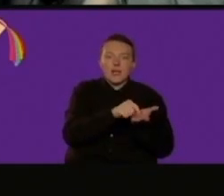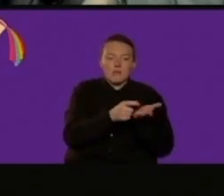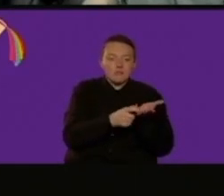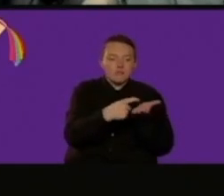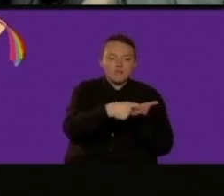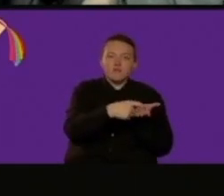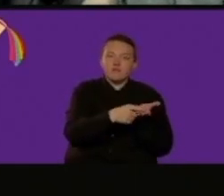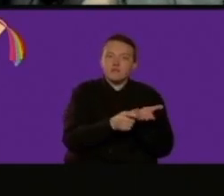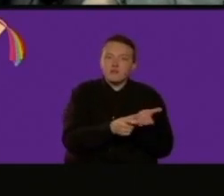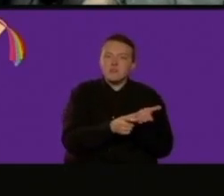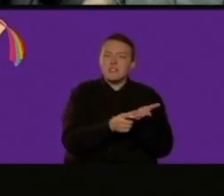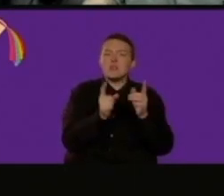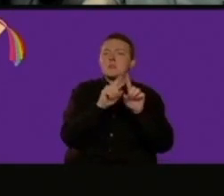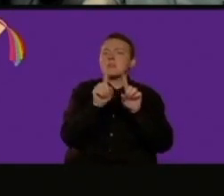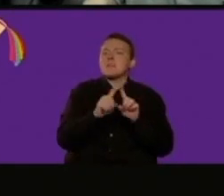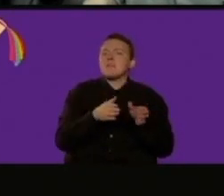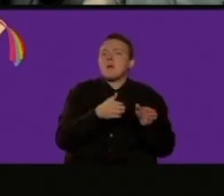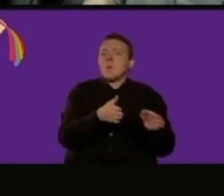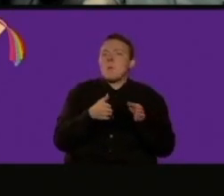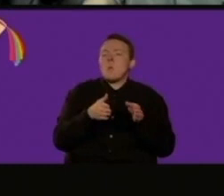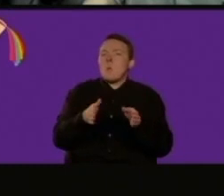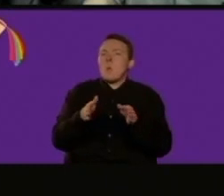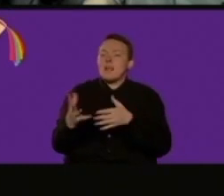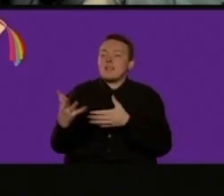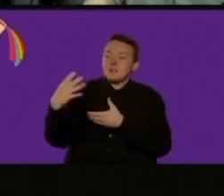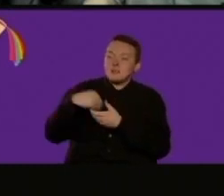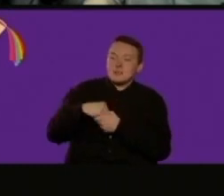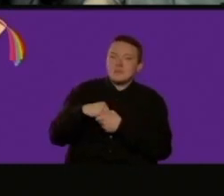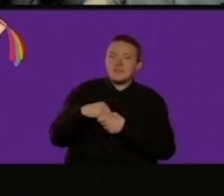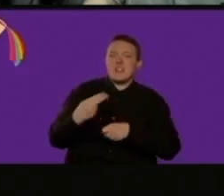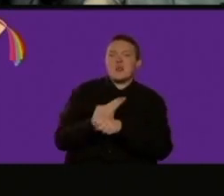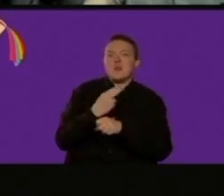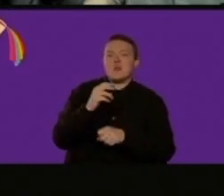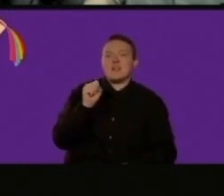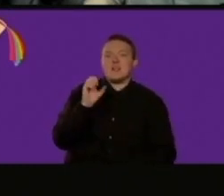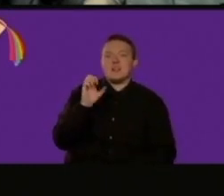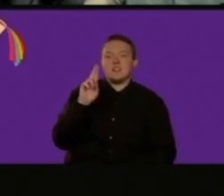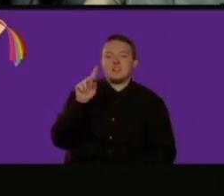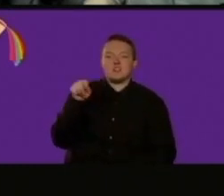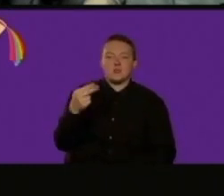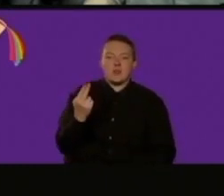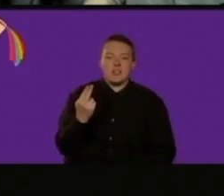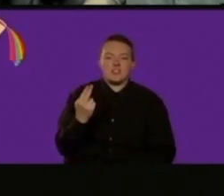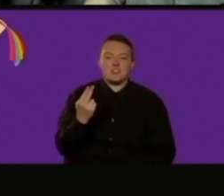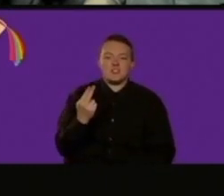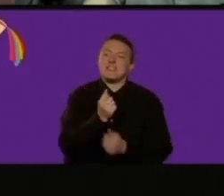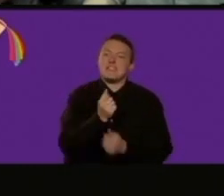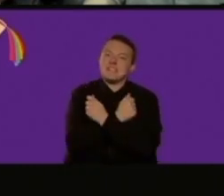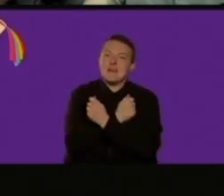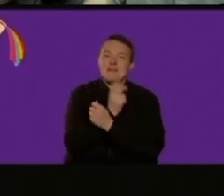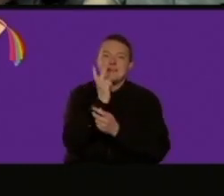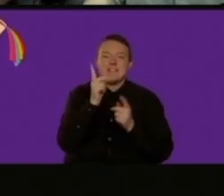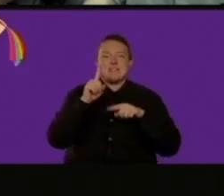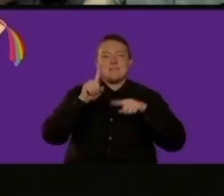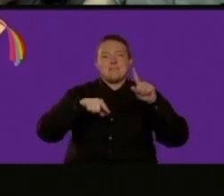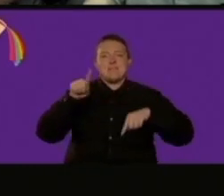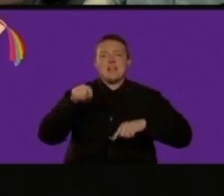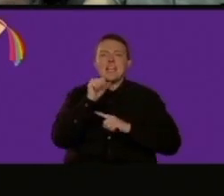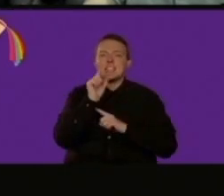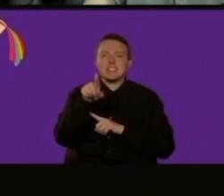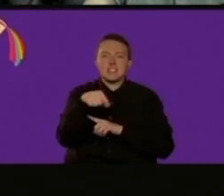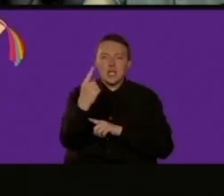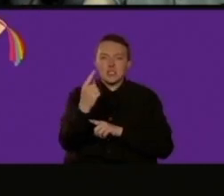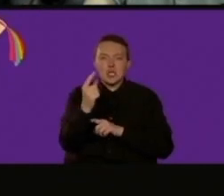However, I'm already seeing many questions about how to access Rodri and Maria's